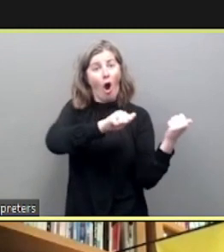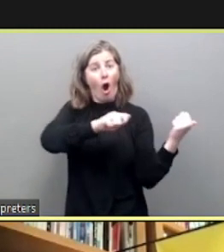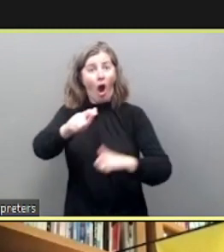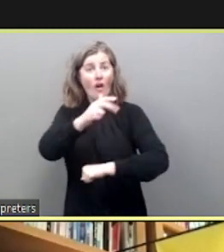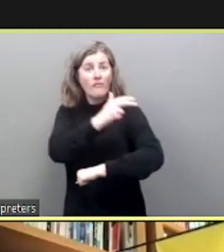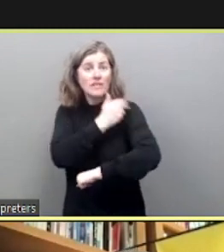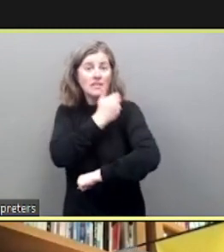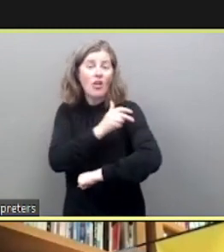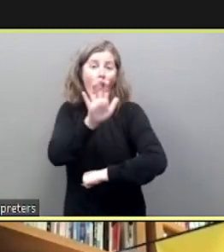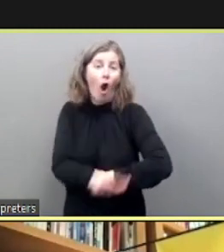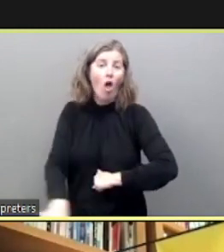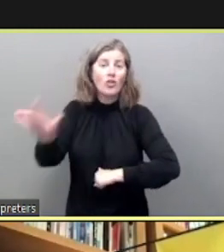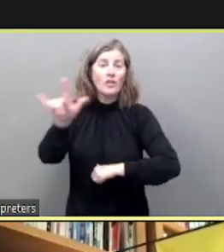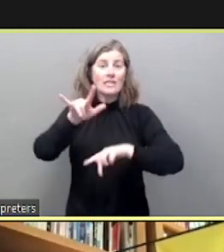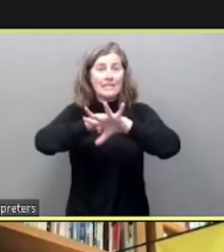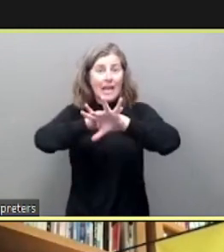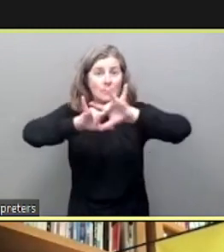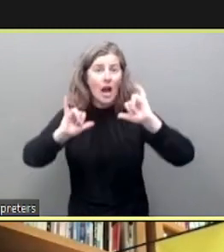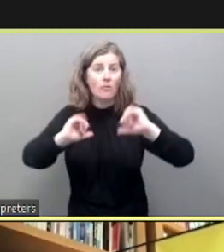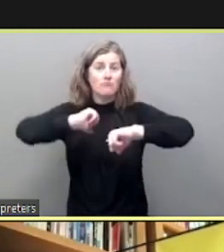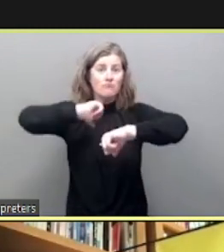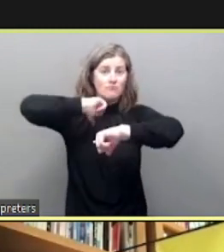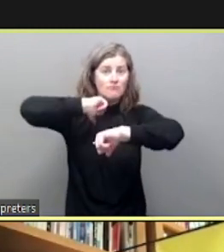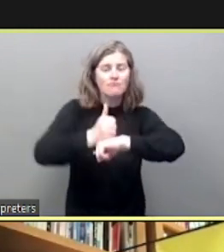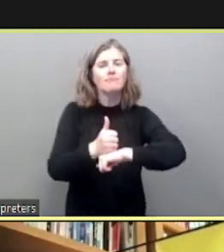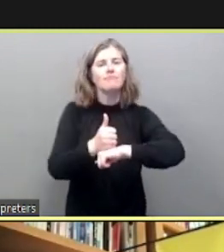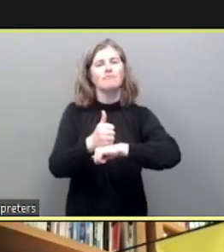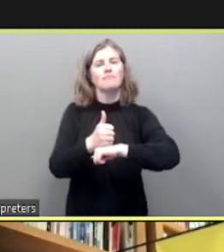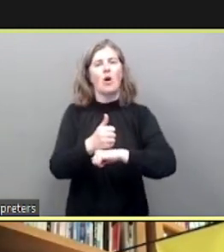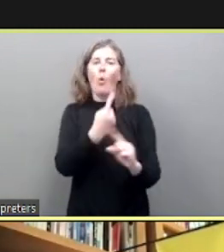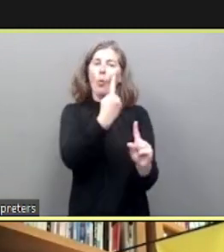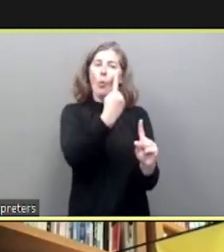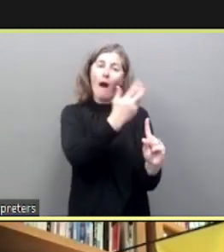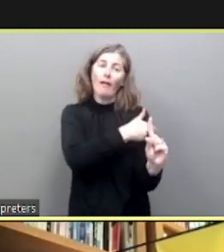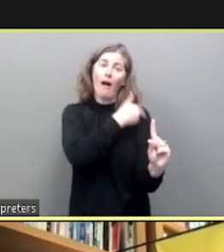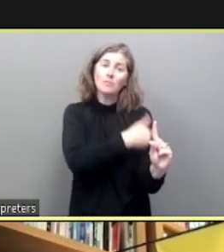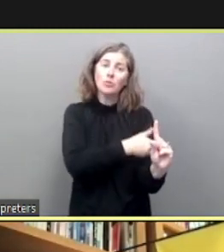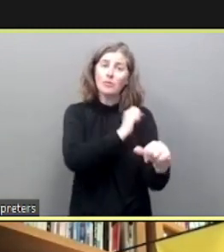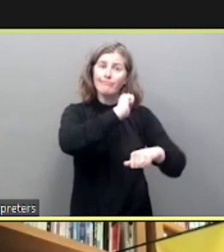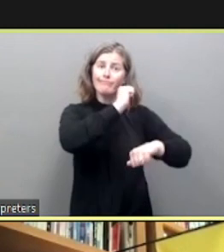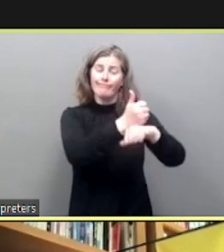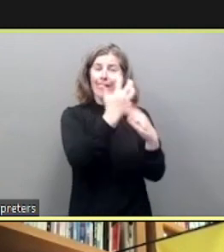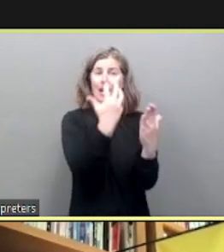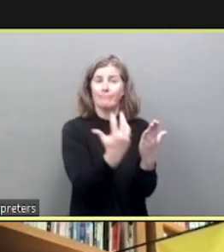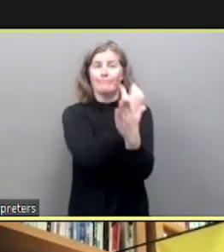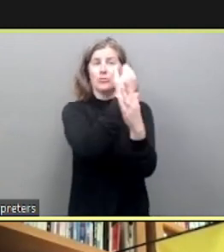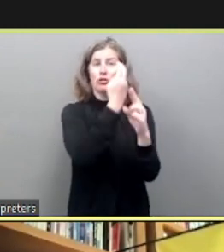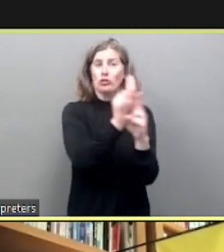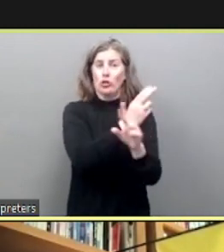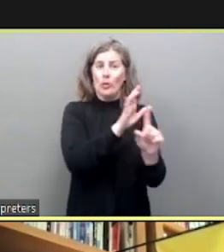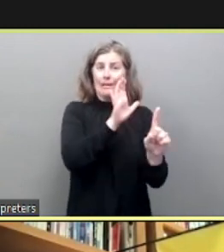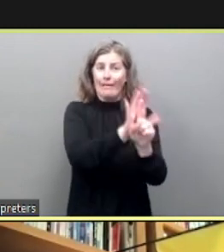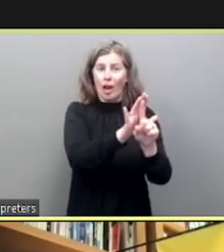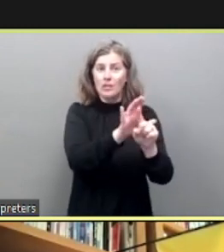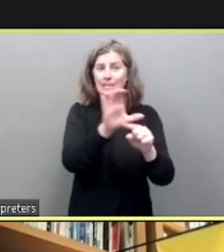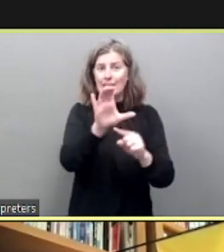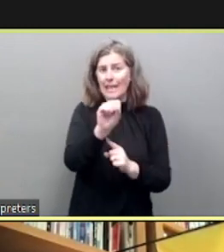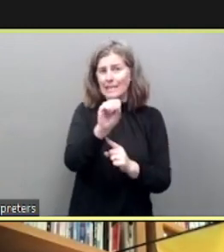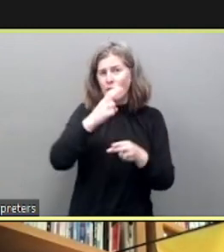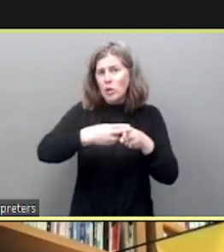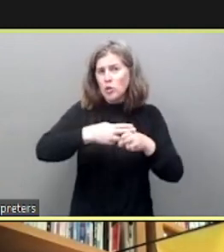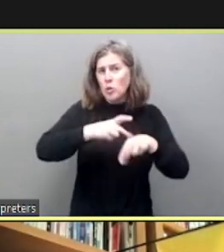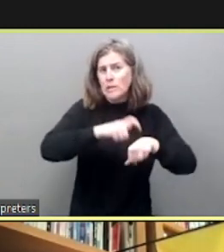all at once goes into this, but a single hospital may invoke crisis standards of care for a period of